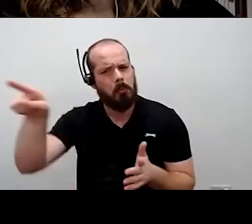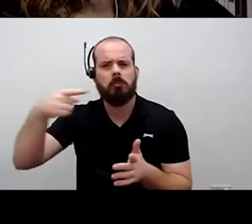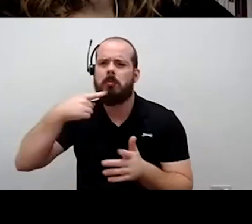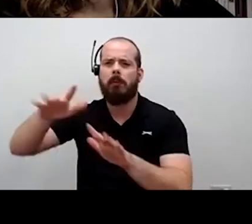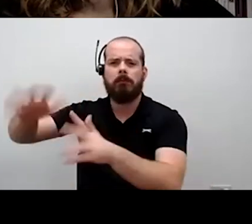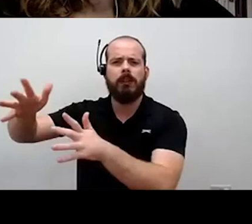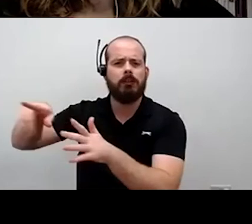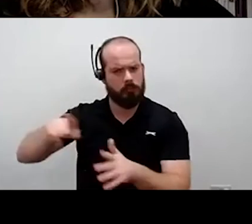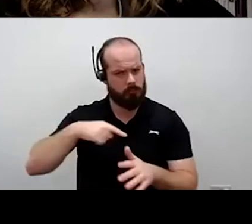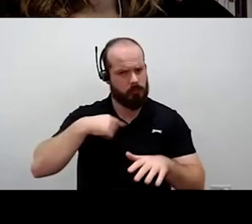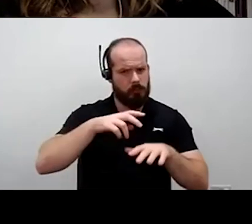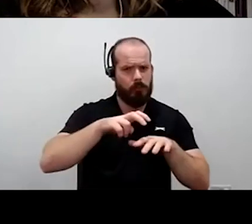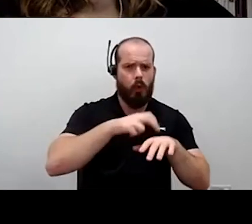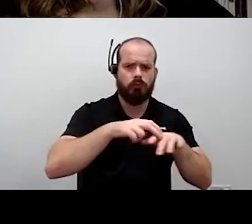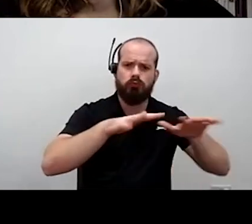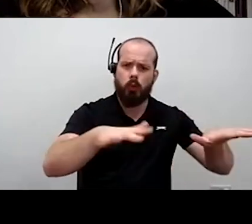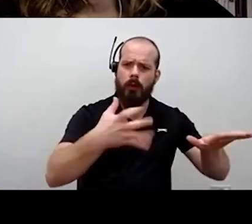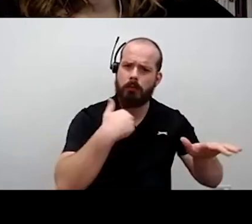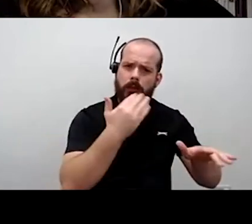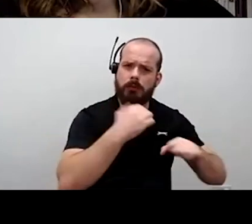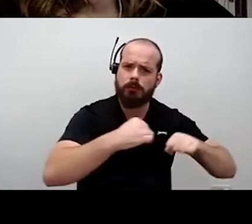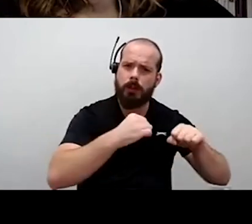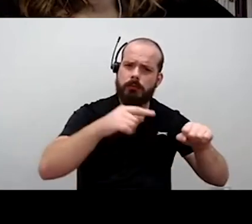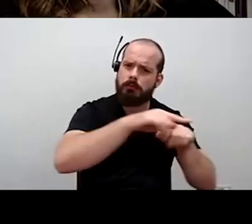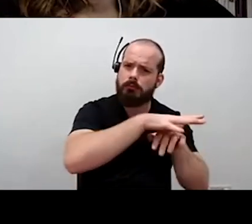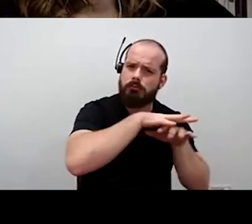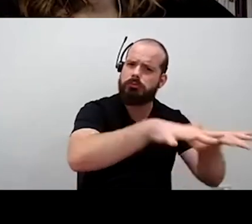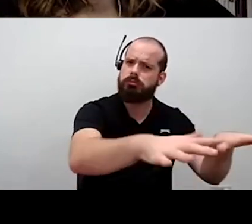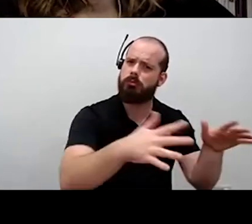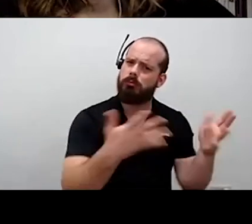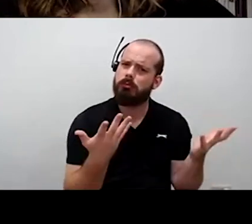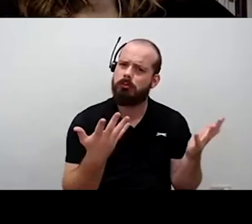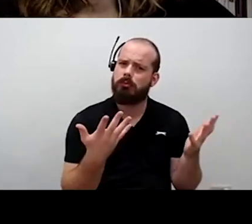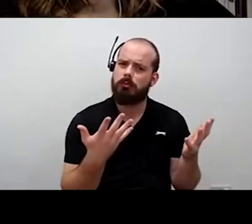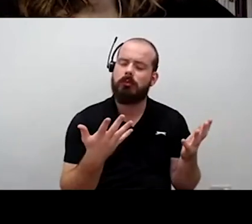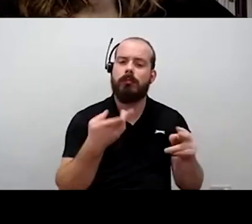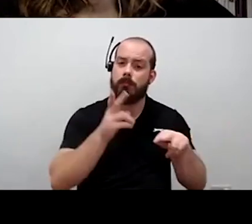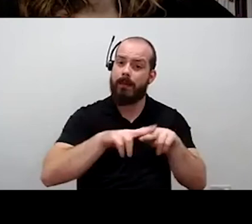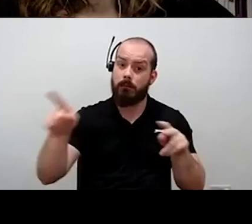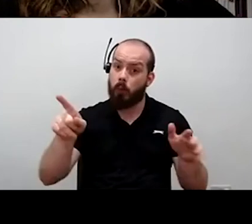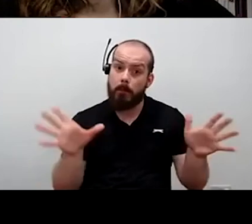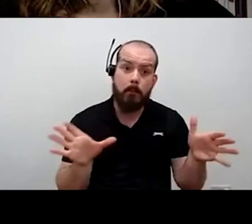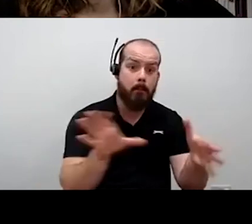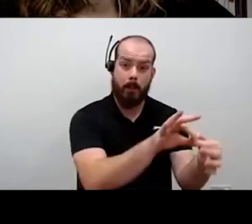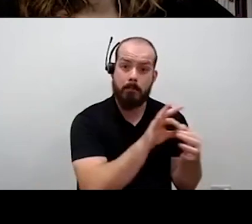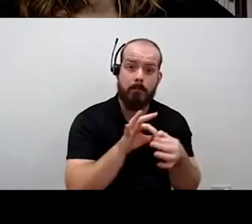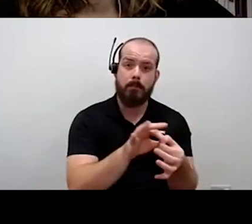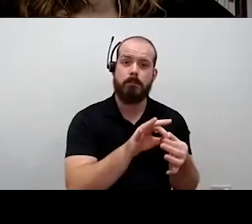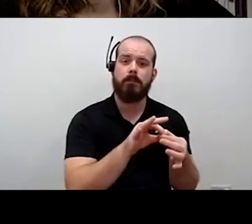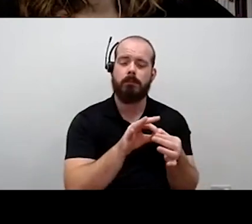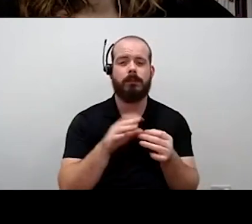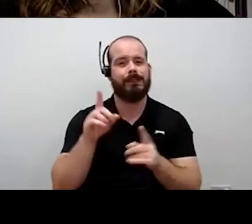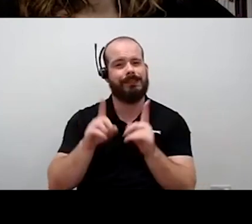the space. You join with us and do a co-op together, and suddenly now you share that profit between the city and the rural Ireland. And suddenly now you've